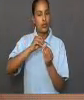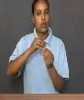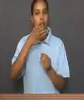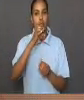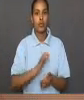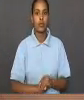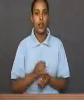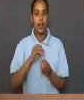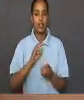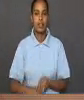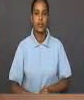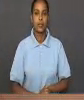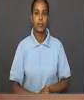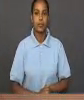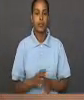added.